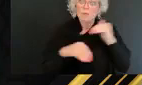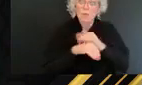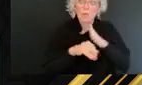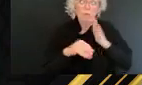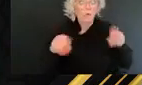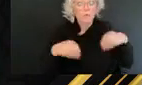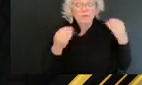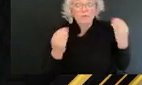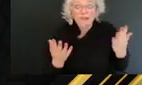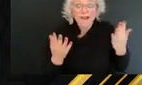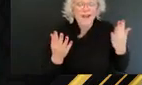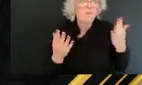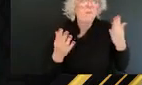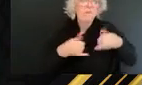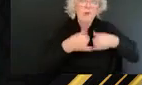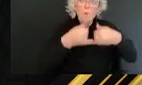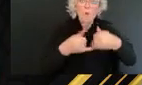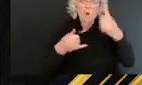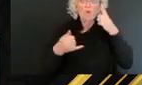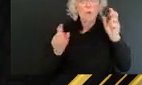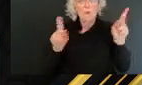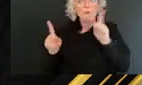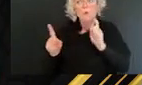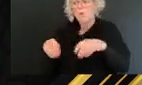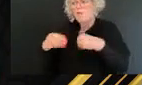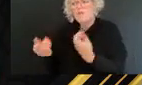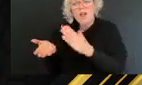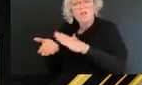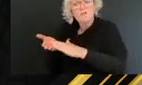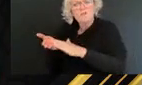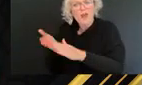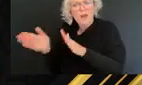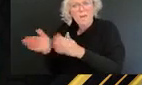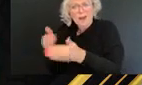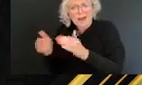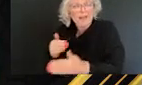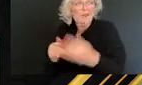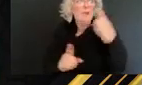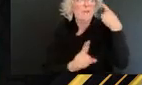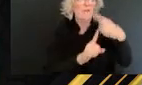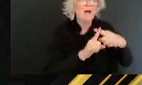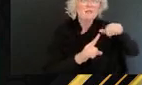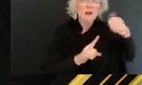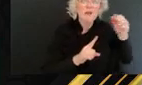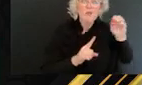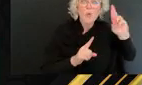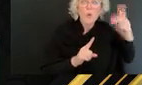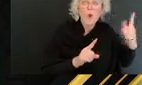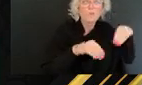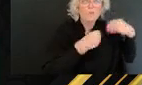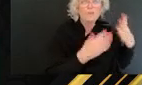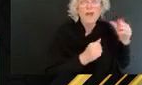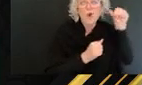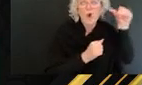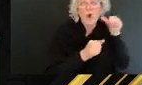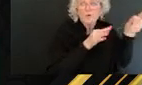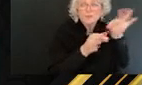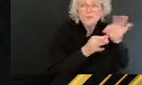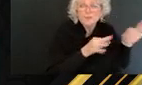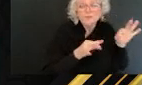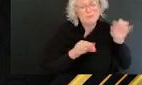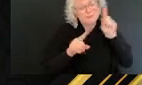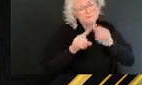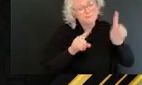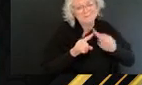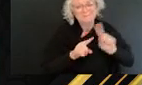providing accessible packaging with Braille on it, to organizations that are proliferating audio description, and much more. But